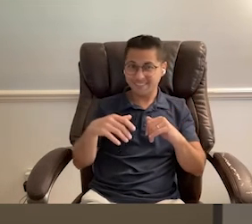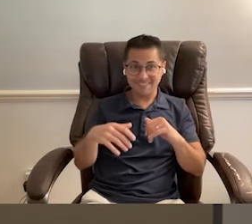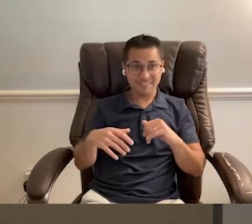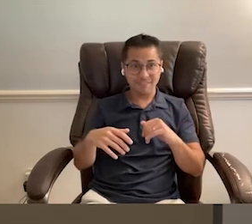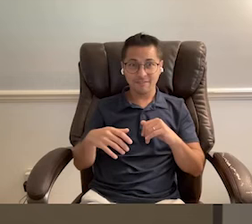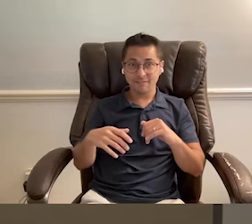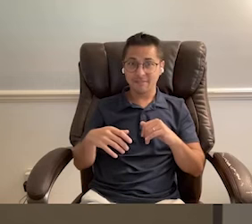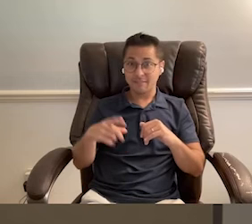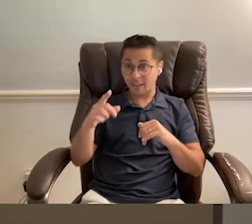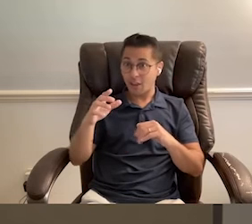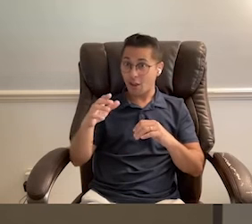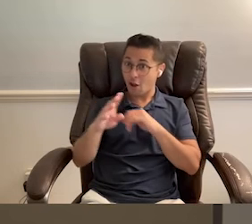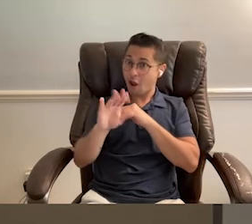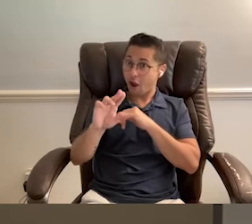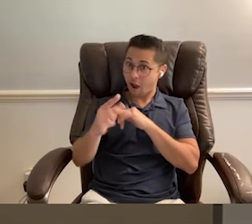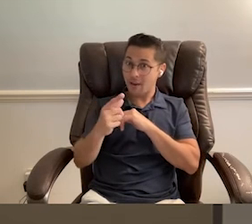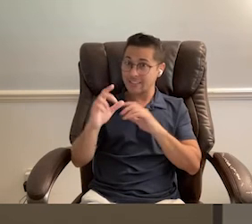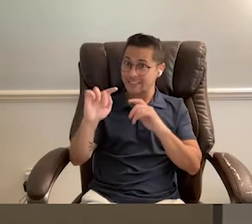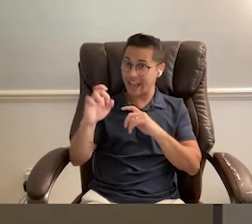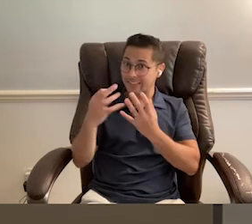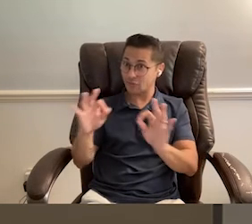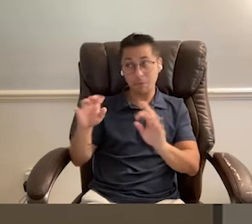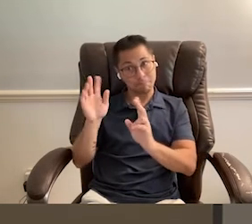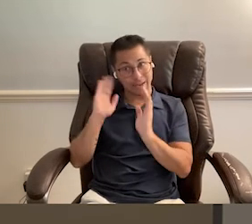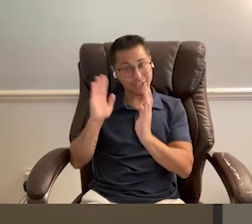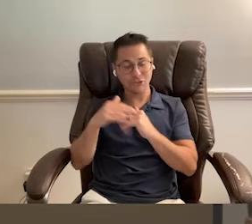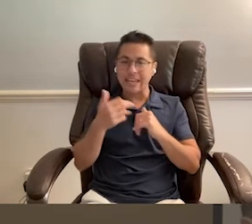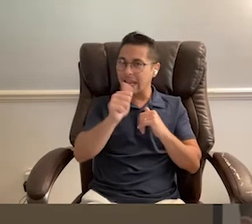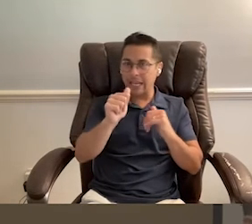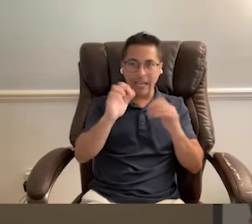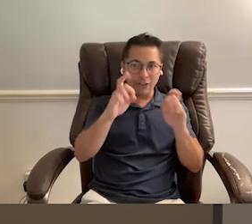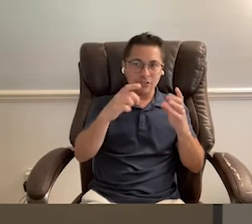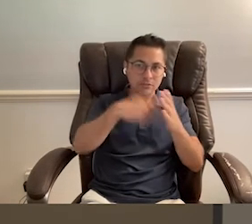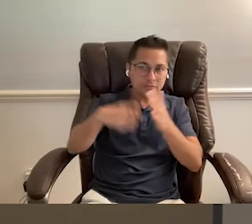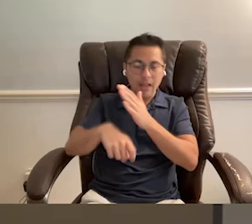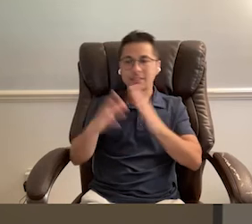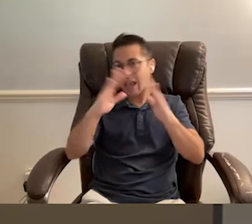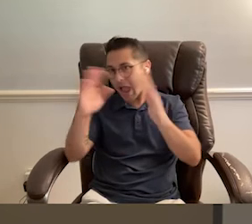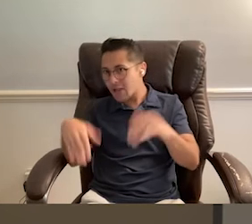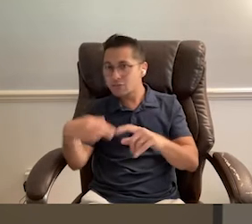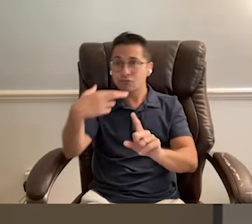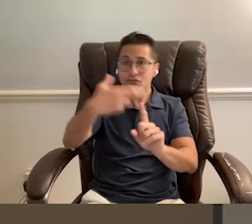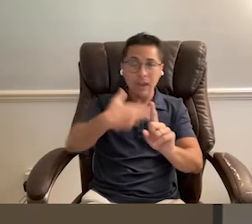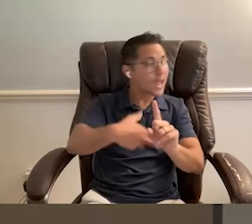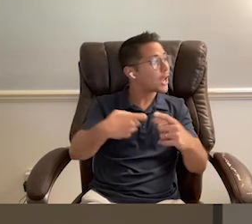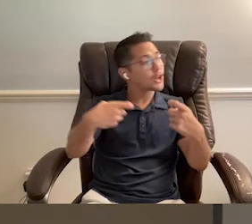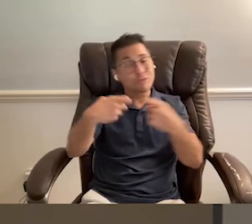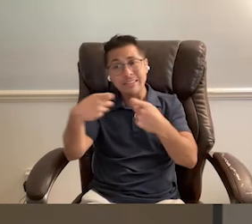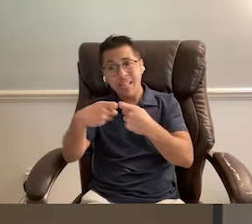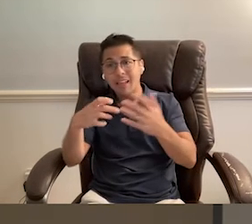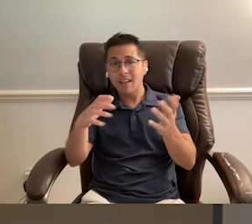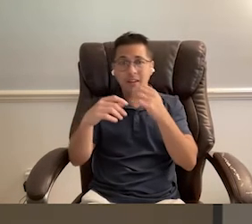attention. Any educational expenses, housing, rent, utilities, the hotel to stay here at the